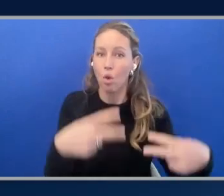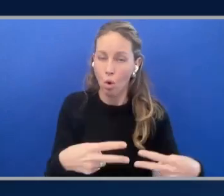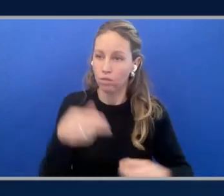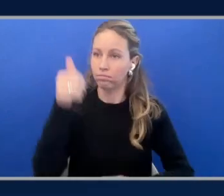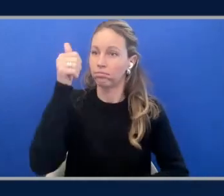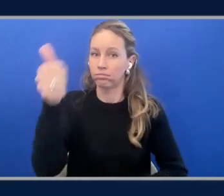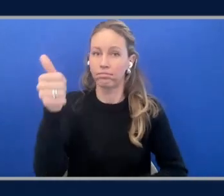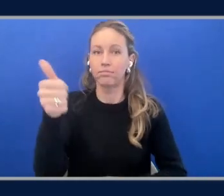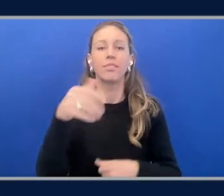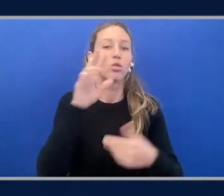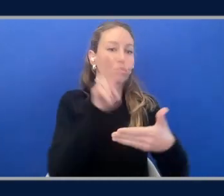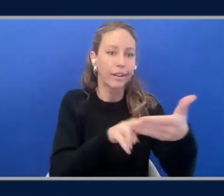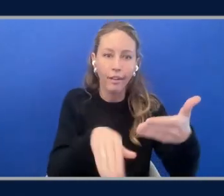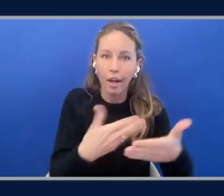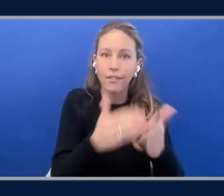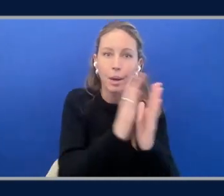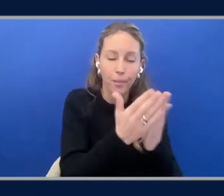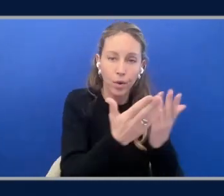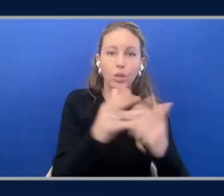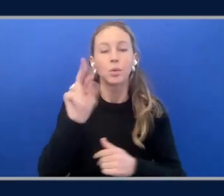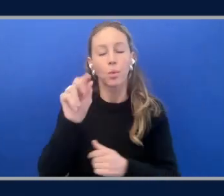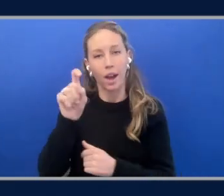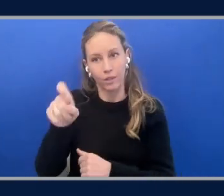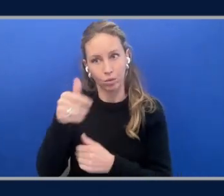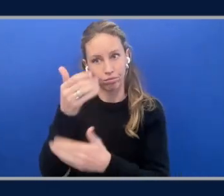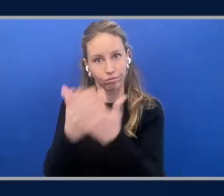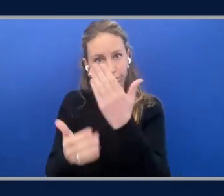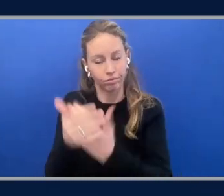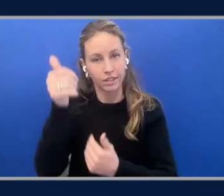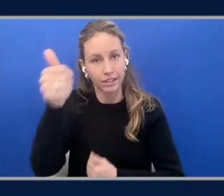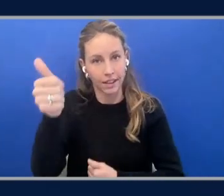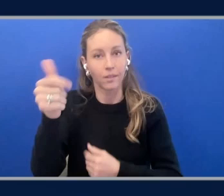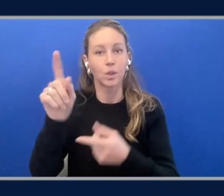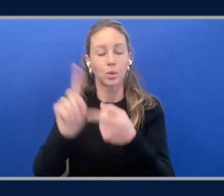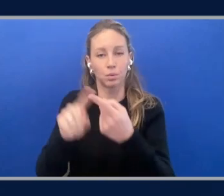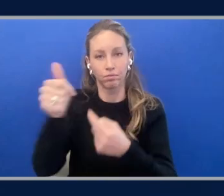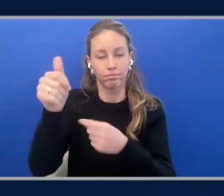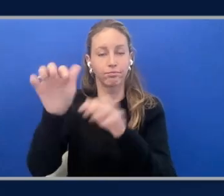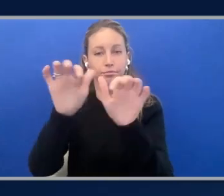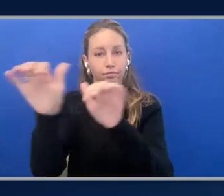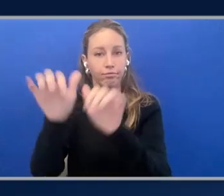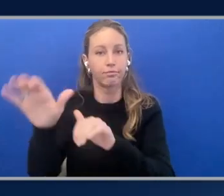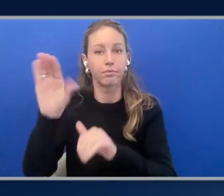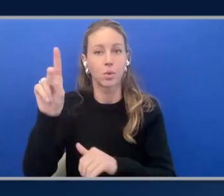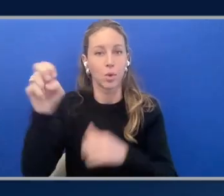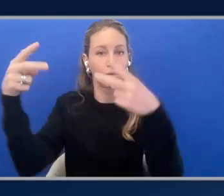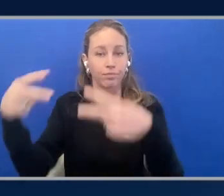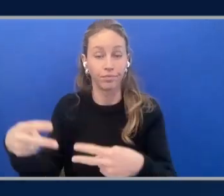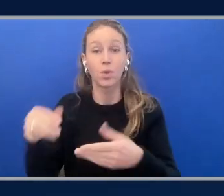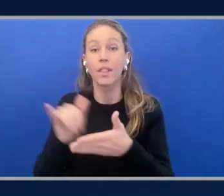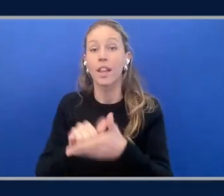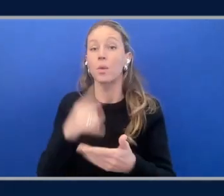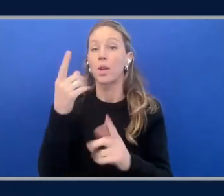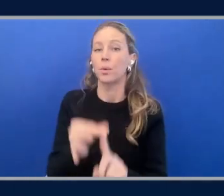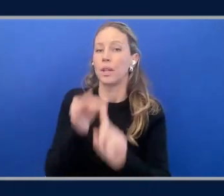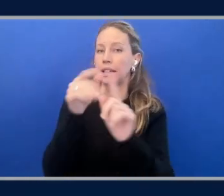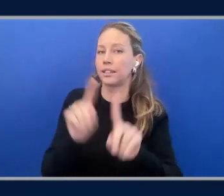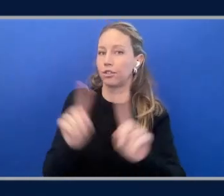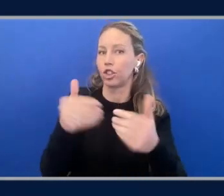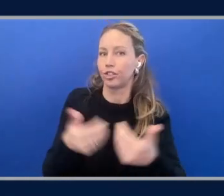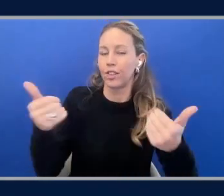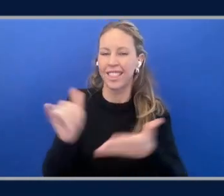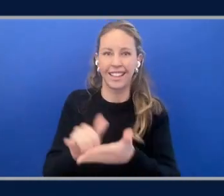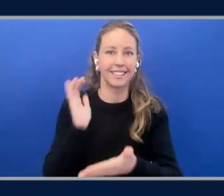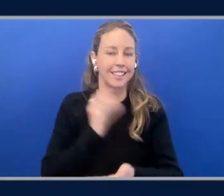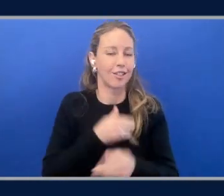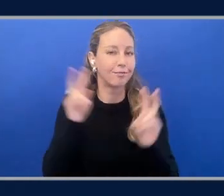all the textbooks on code, we need to train our models to code. And so this is the unique differentiator. This is really our secret sauce that we've been